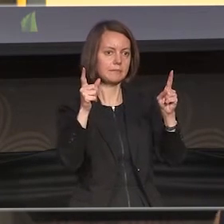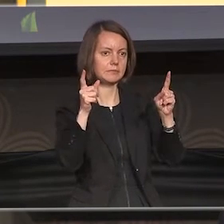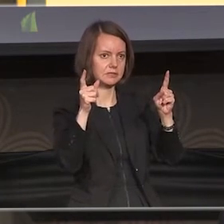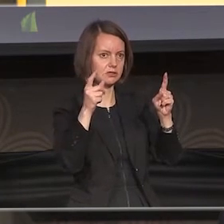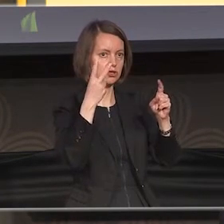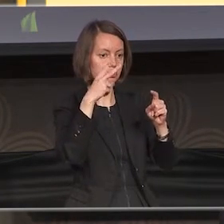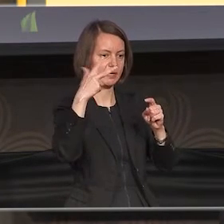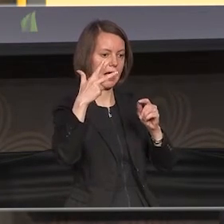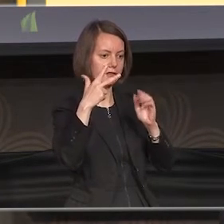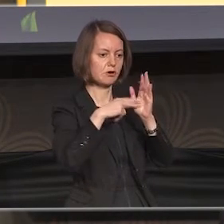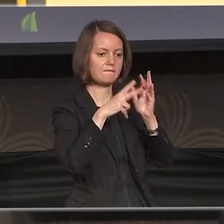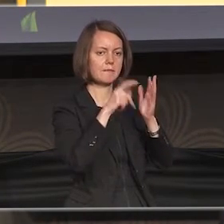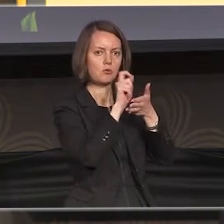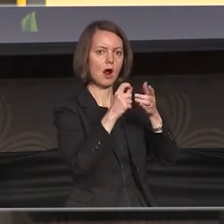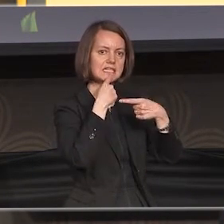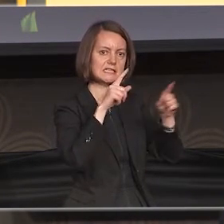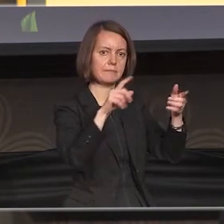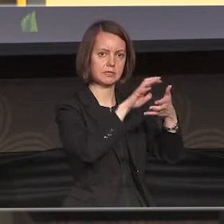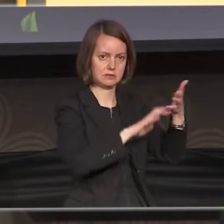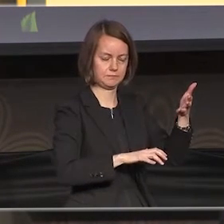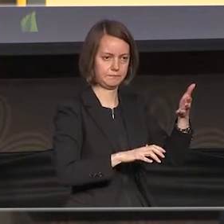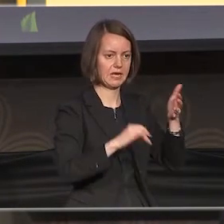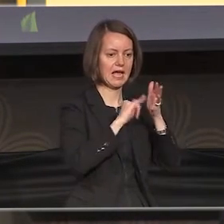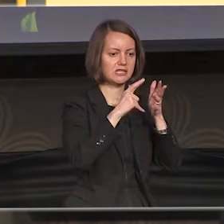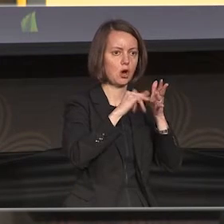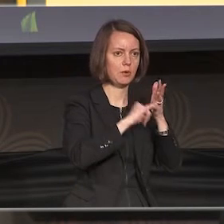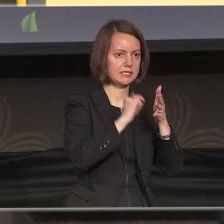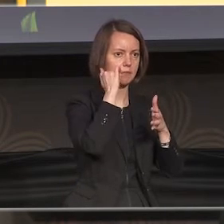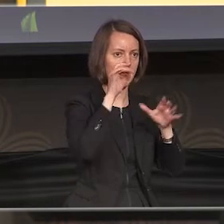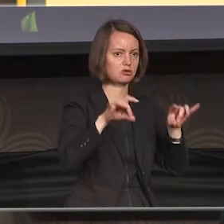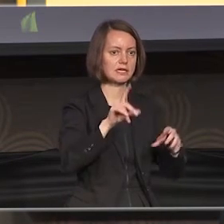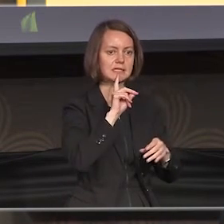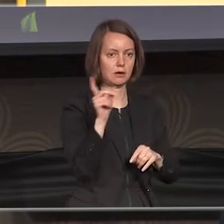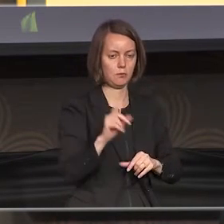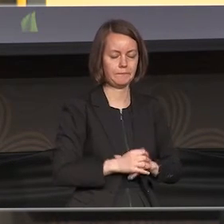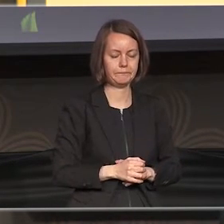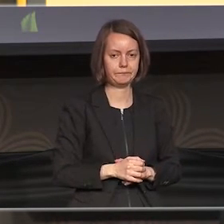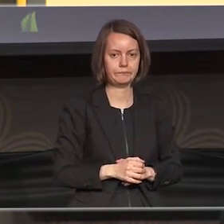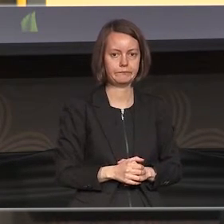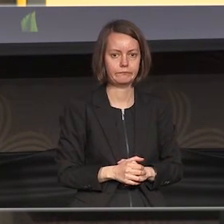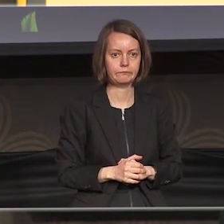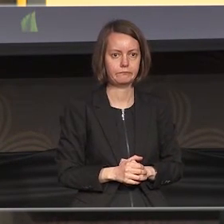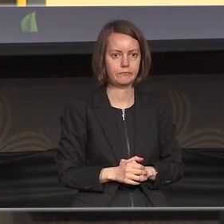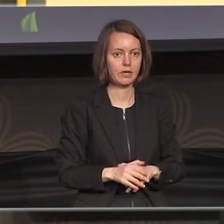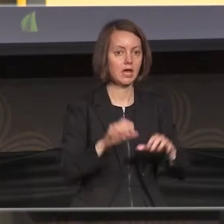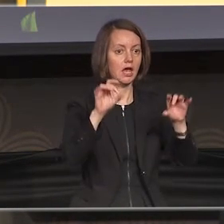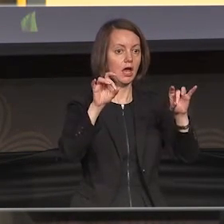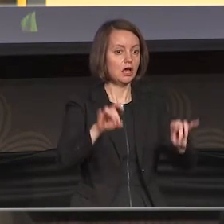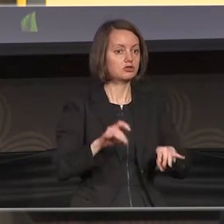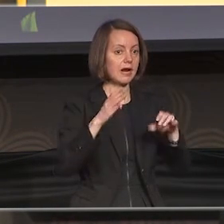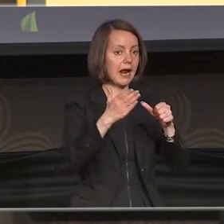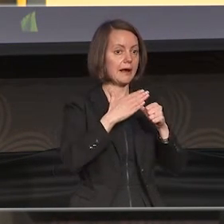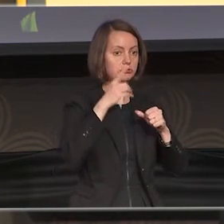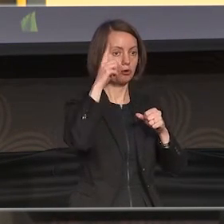was included. It's been revealed recently that if First people in this wealthy country were ranked separately under